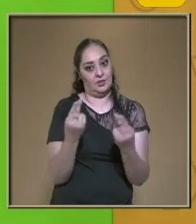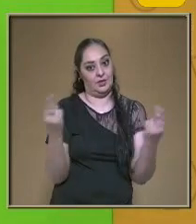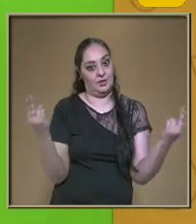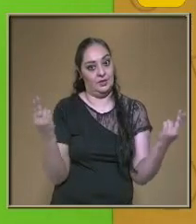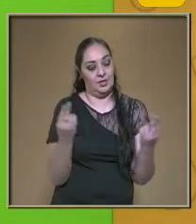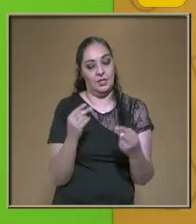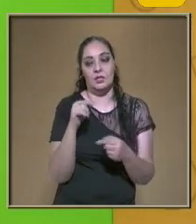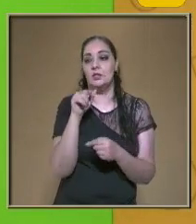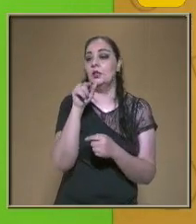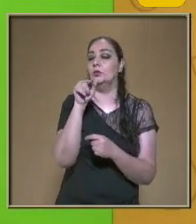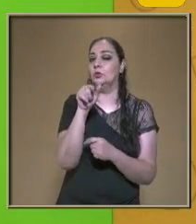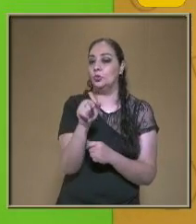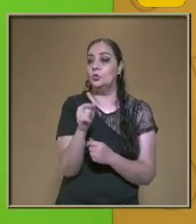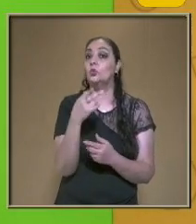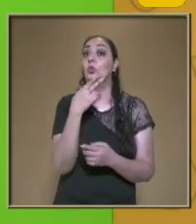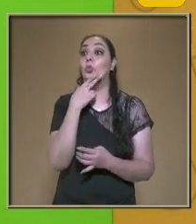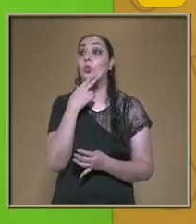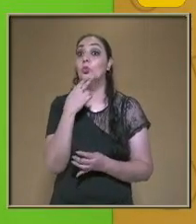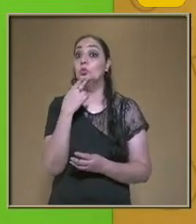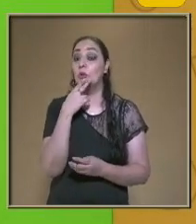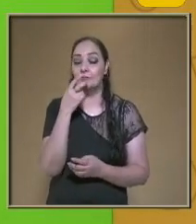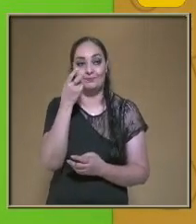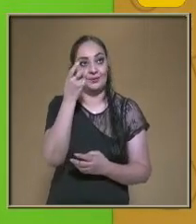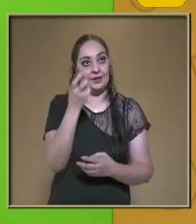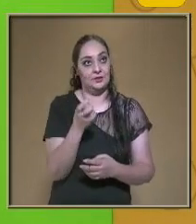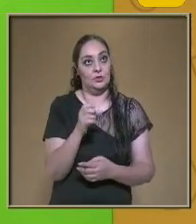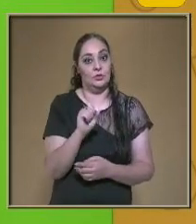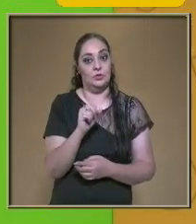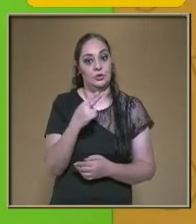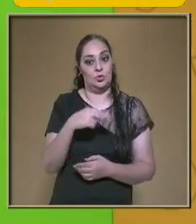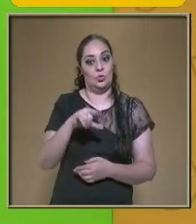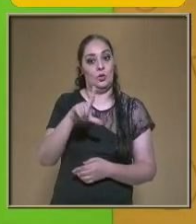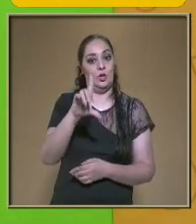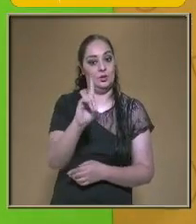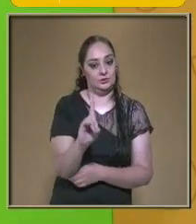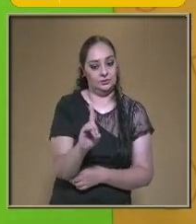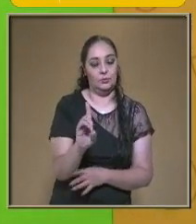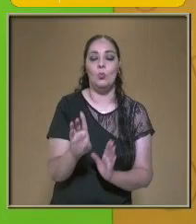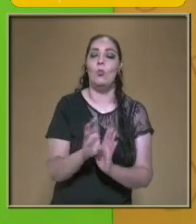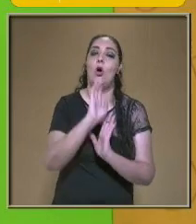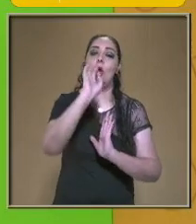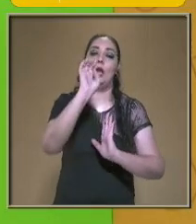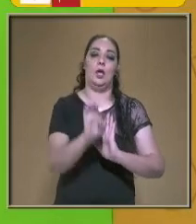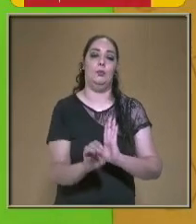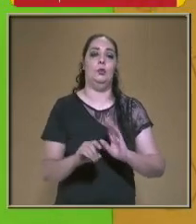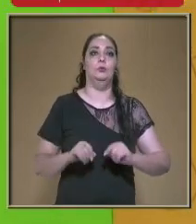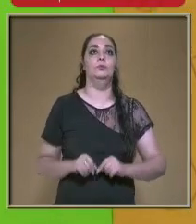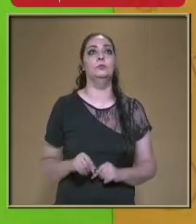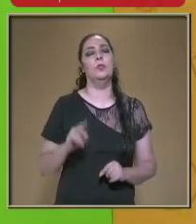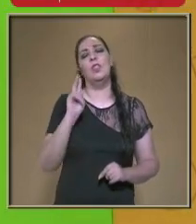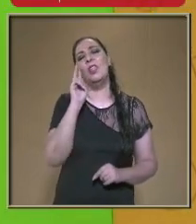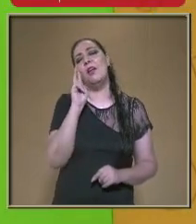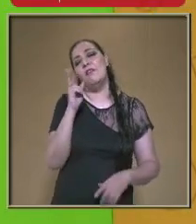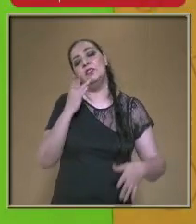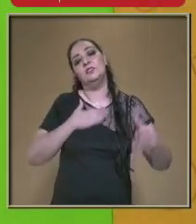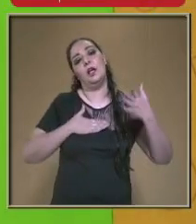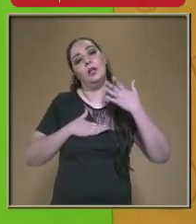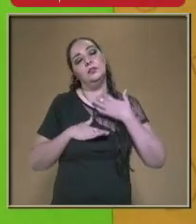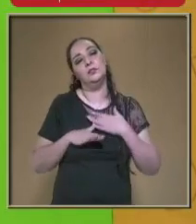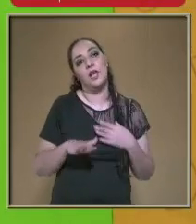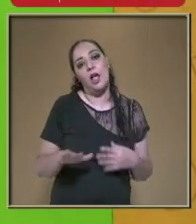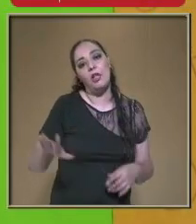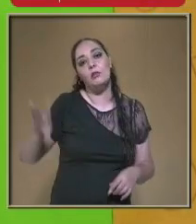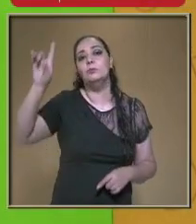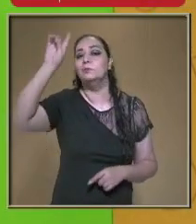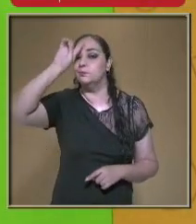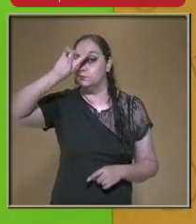that you use this indicator, should. For example, you look tired, and the